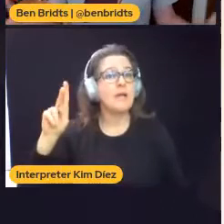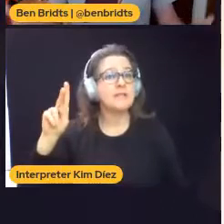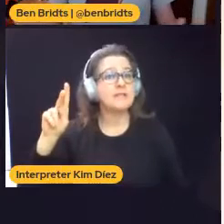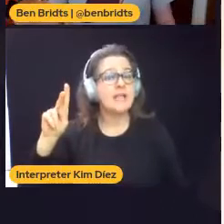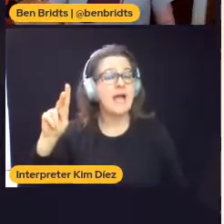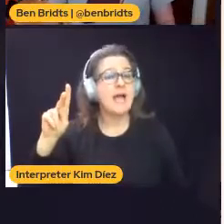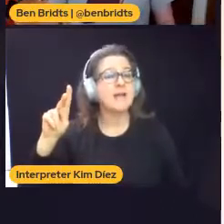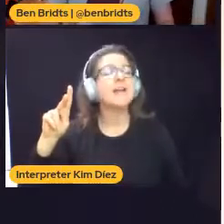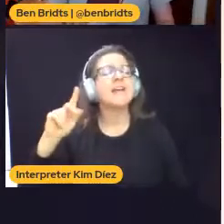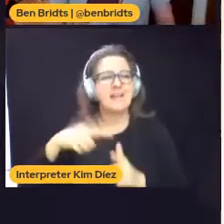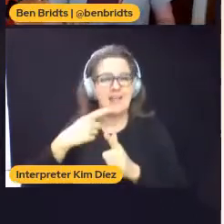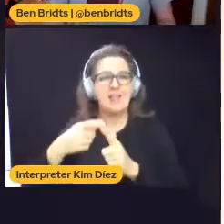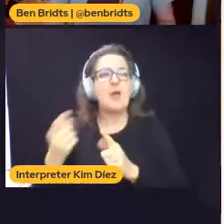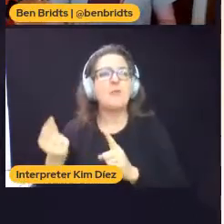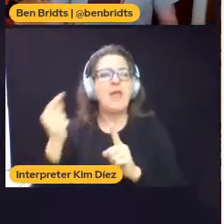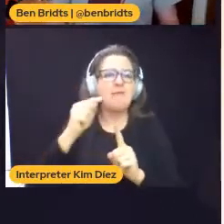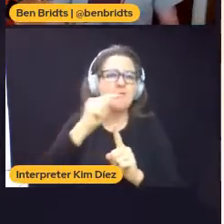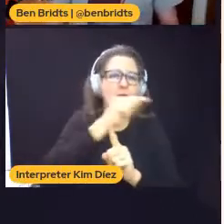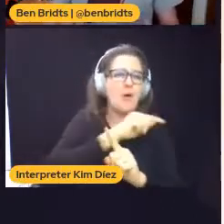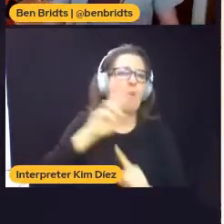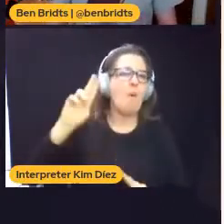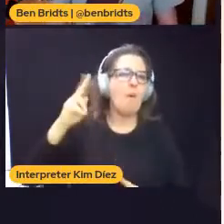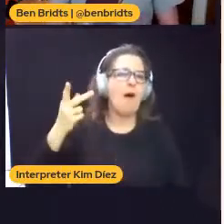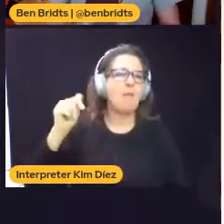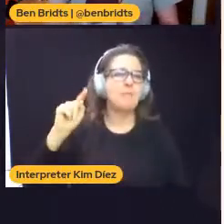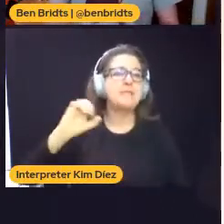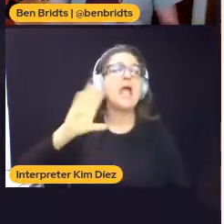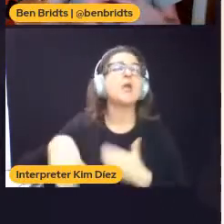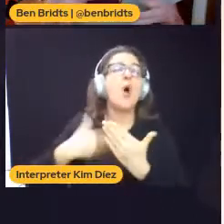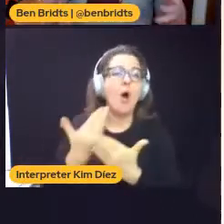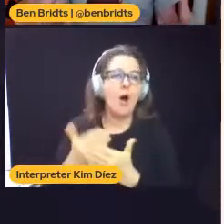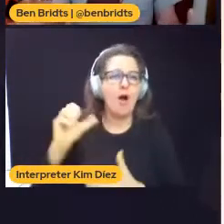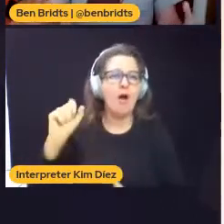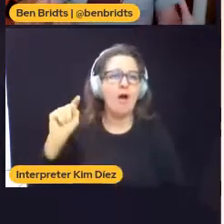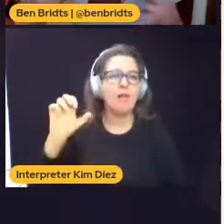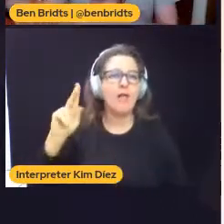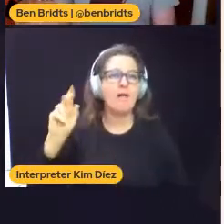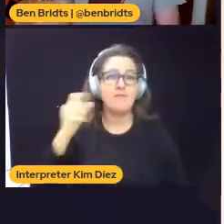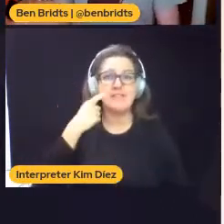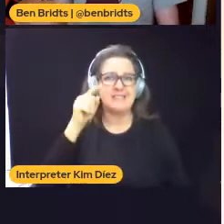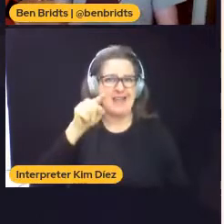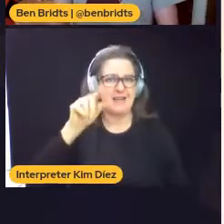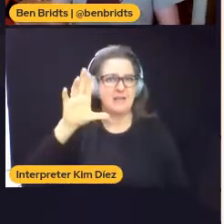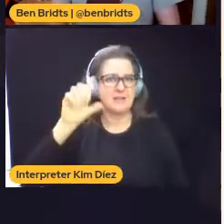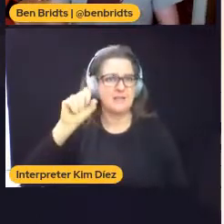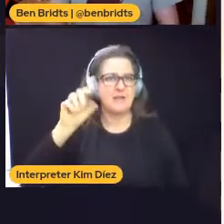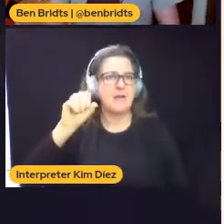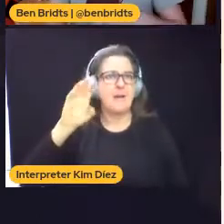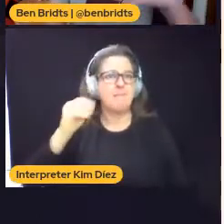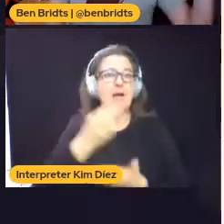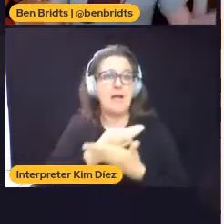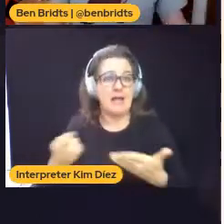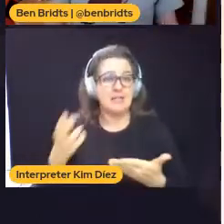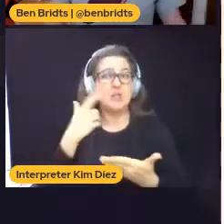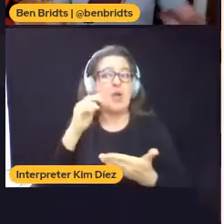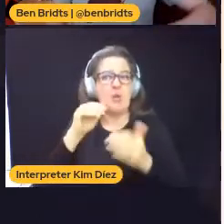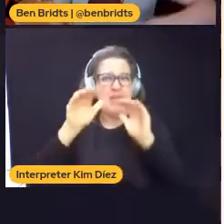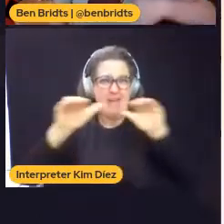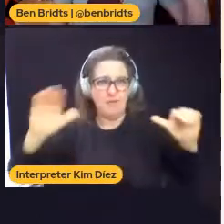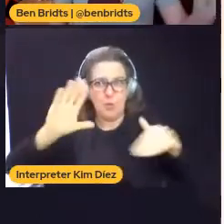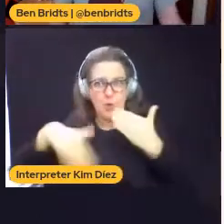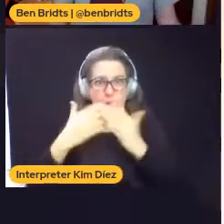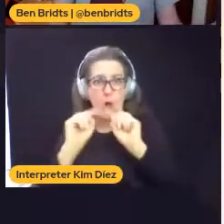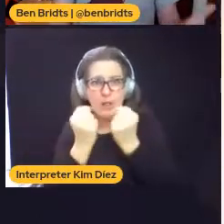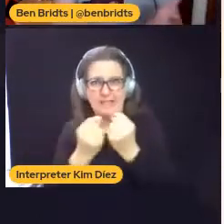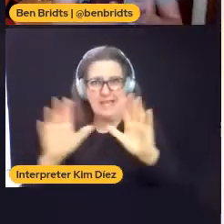update all the stacks that use this custom resource, of course. So now we have to go to all the teams, make sure that they're using the latest versions, that they update